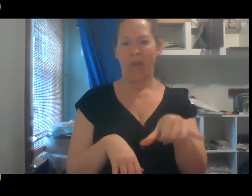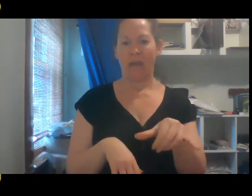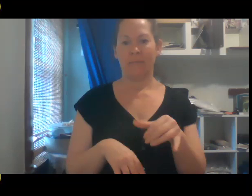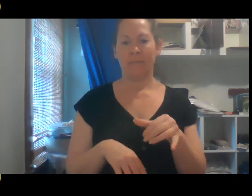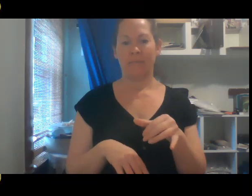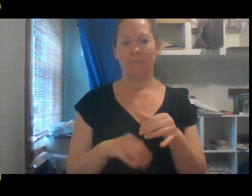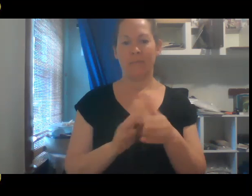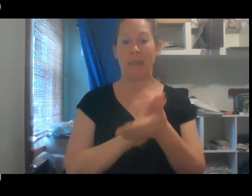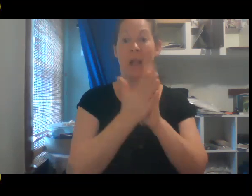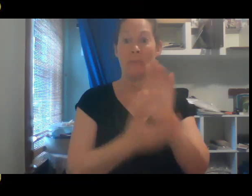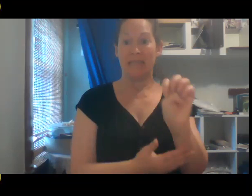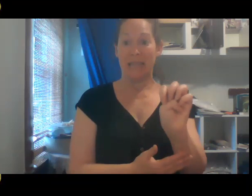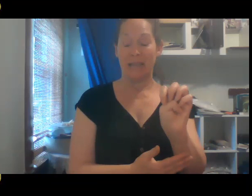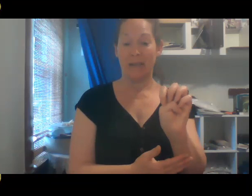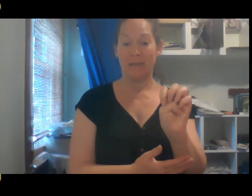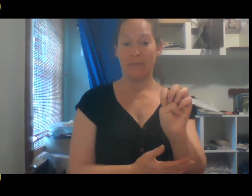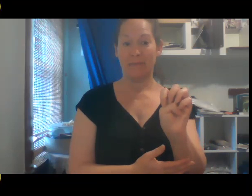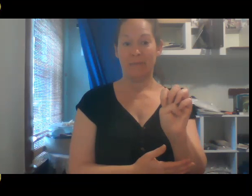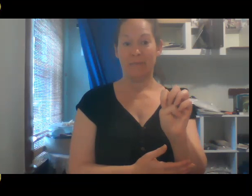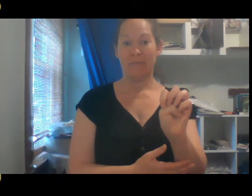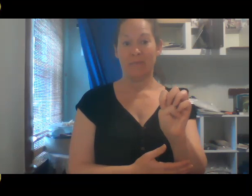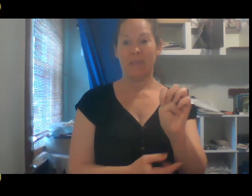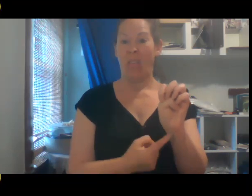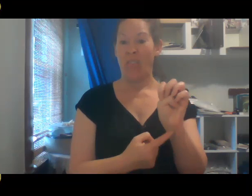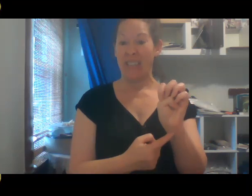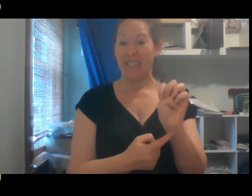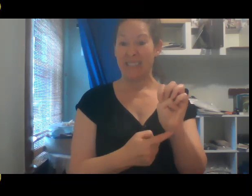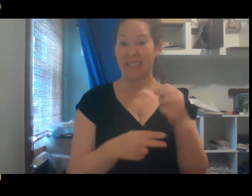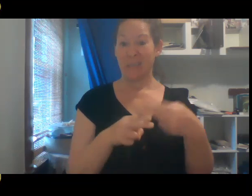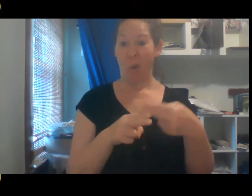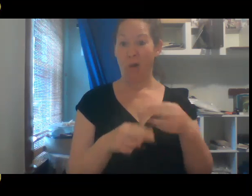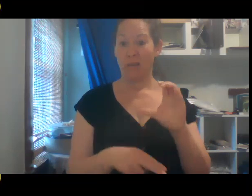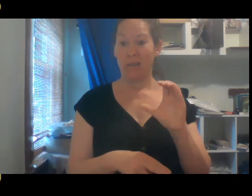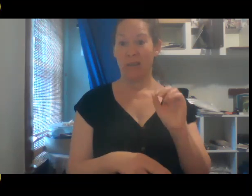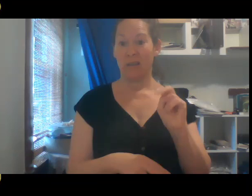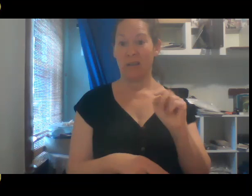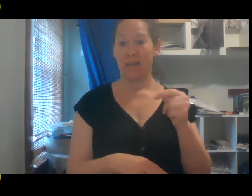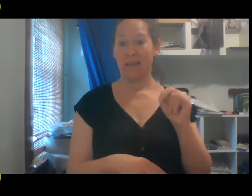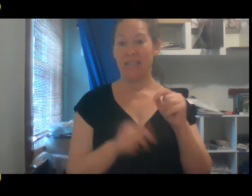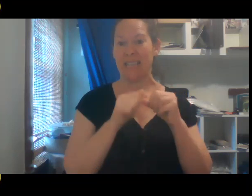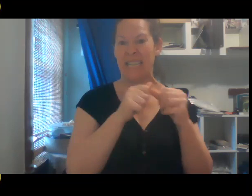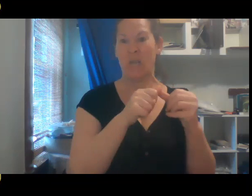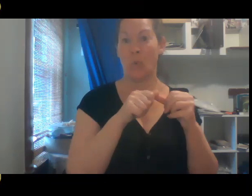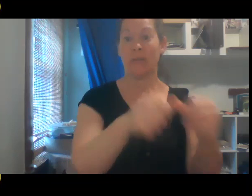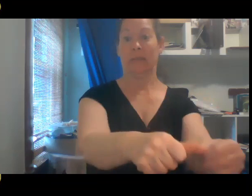E. And so this whole thing has what we call continuous interest rate formula.